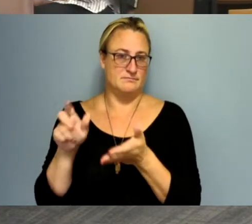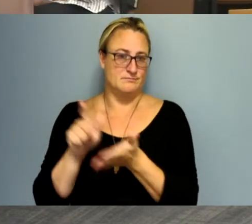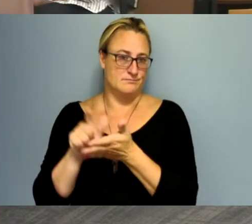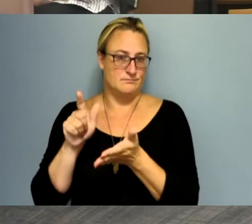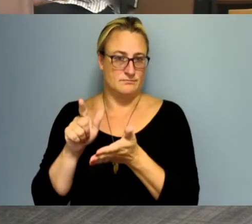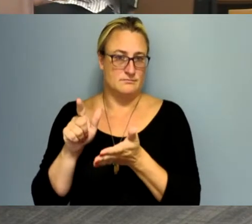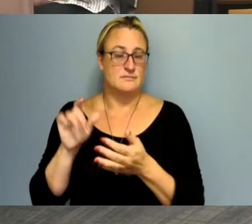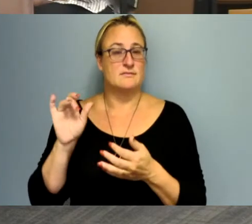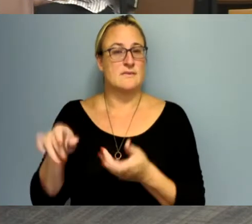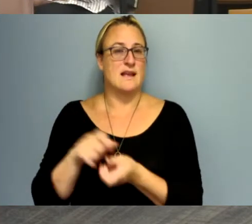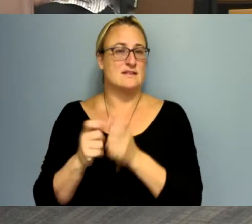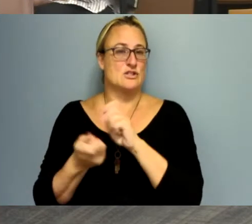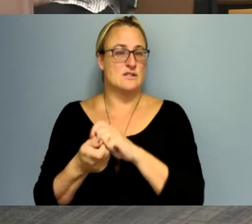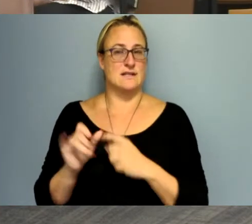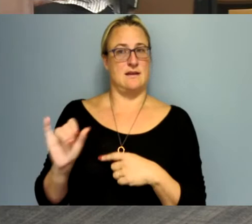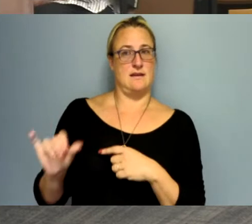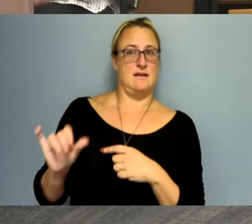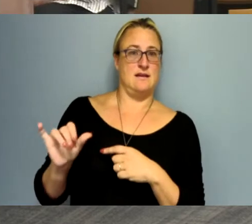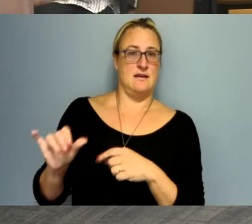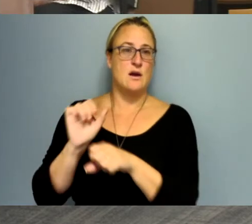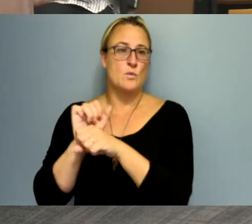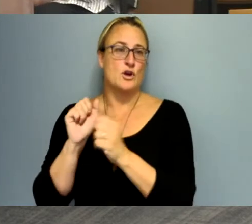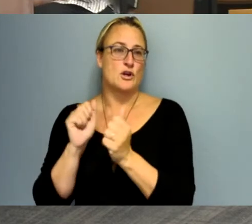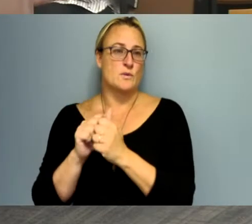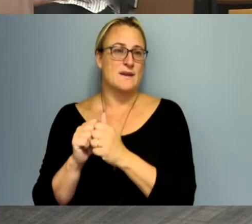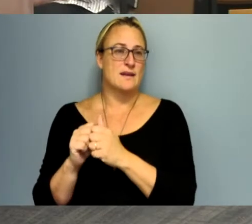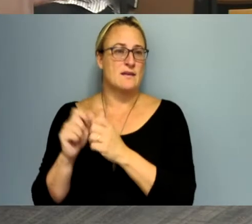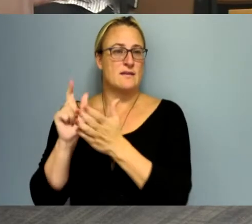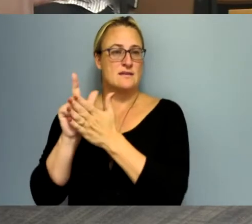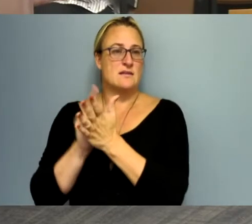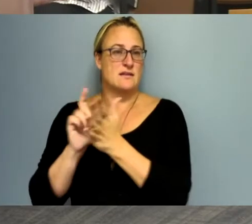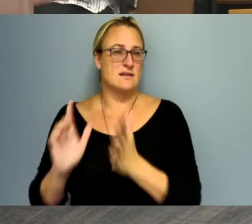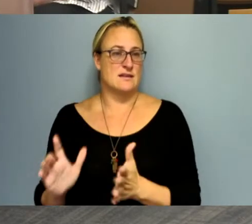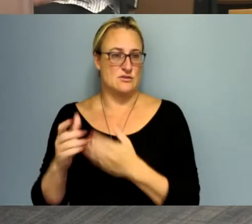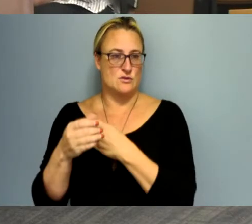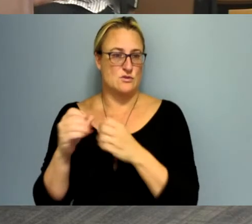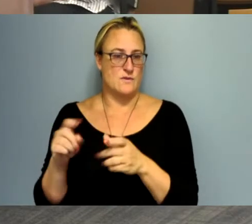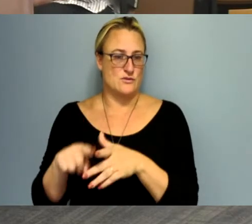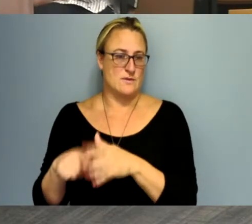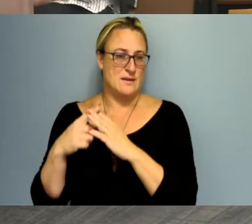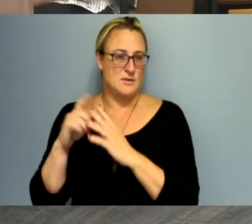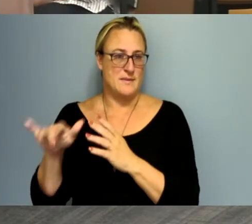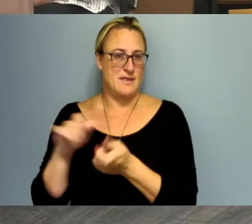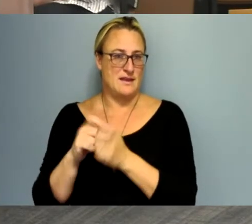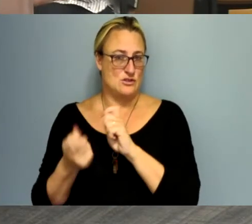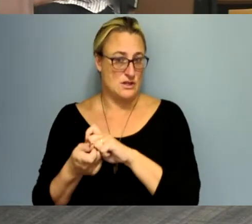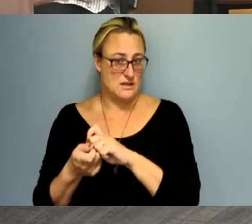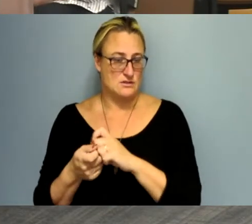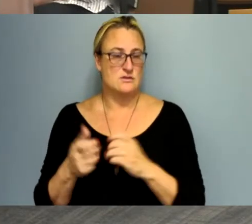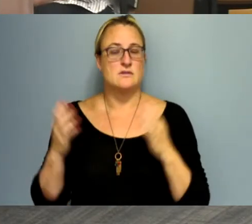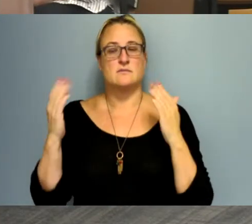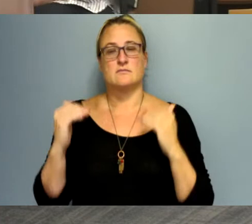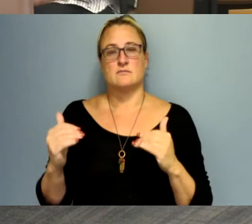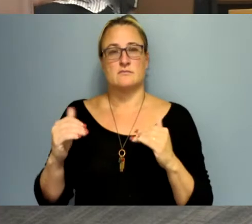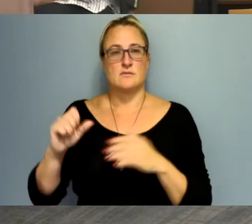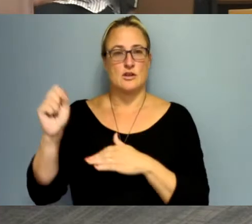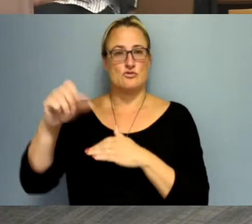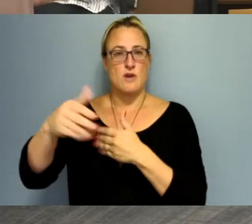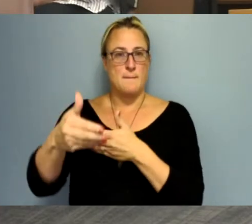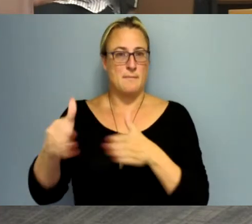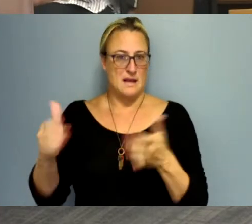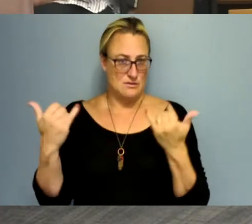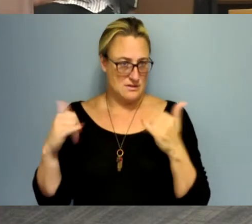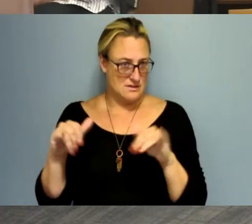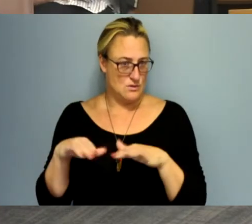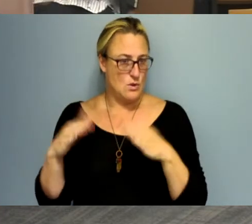change that we'll be working with the solicitor's office to implement. Wanted to give an update. Drop boxes remain open, or